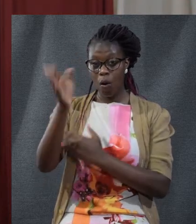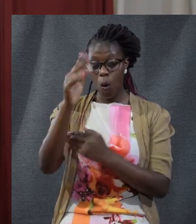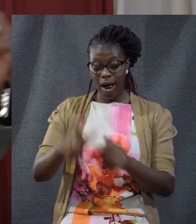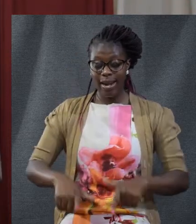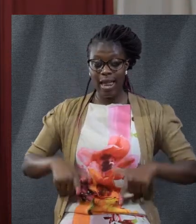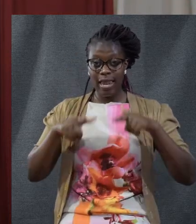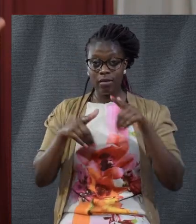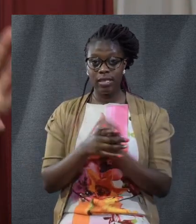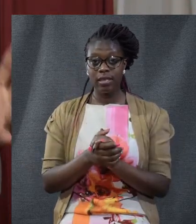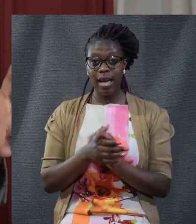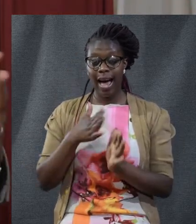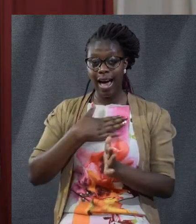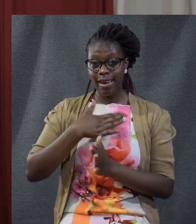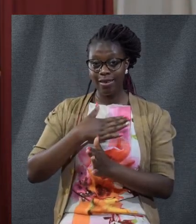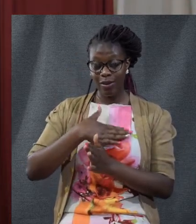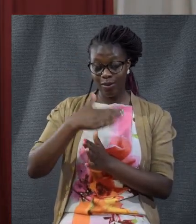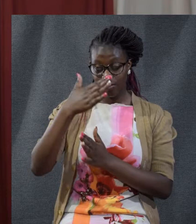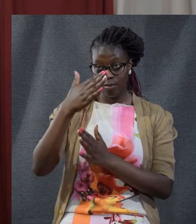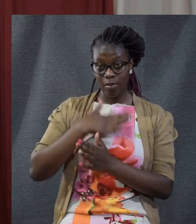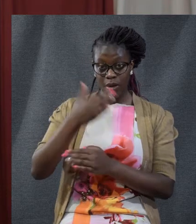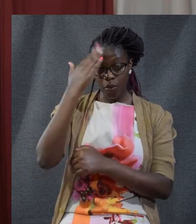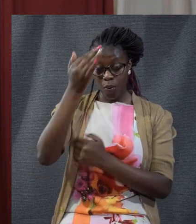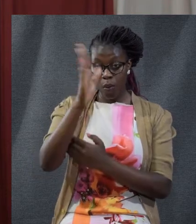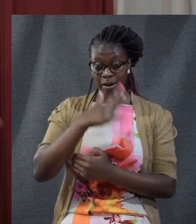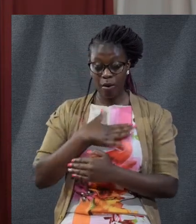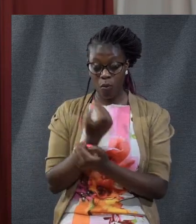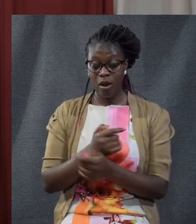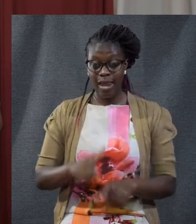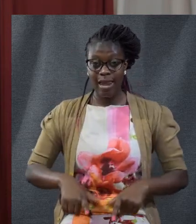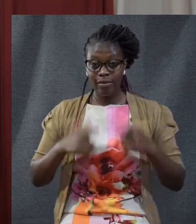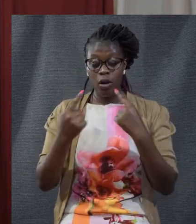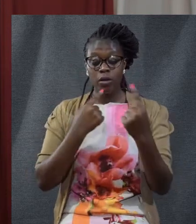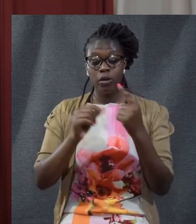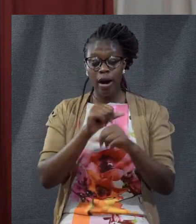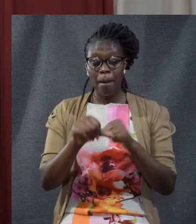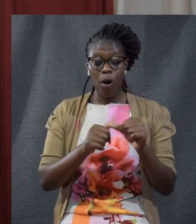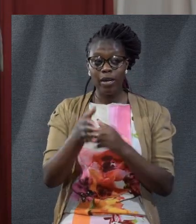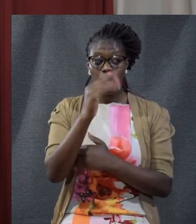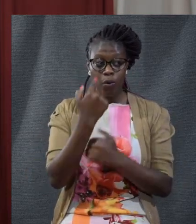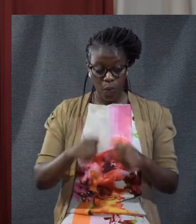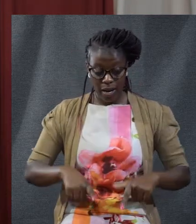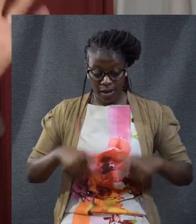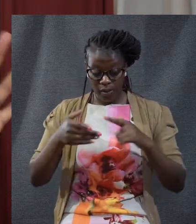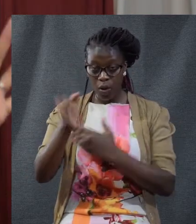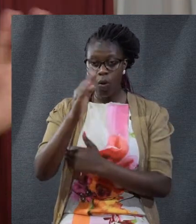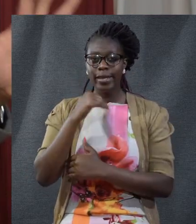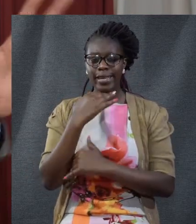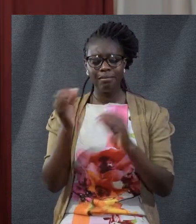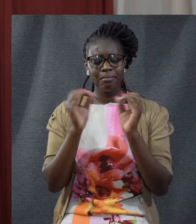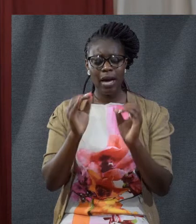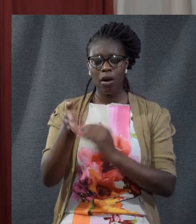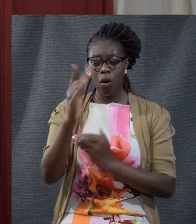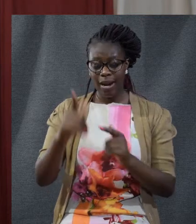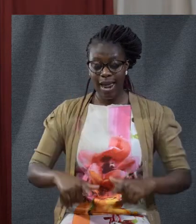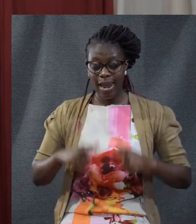Redeemer lives. Hallelujah. I know my Redeemer lives. In this, he talks about a God who is alive, that God is not dead. He